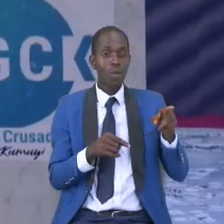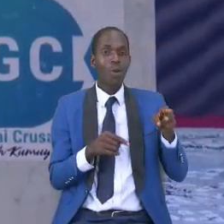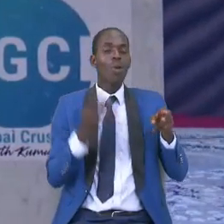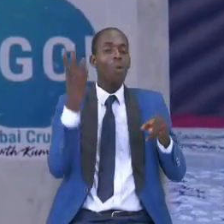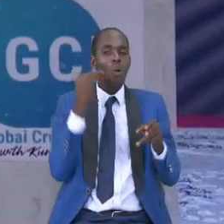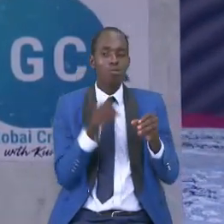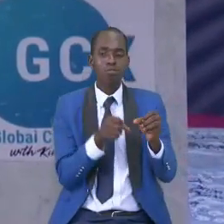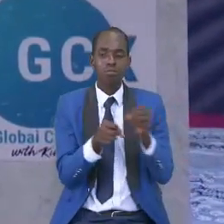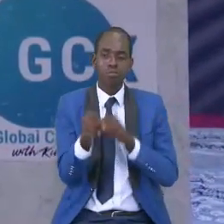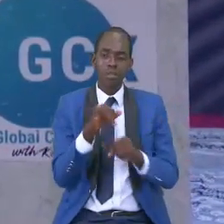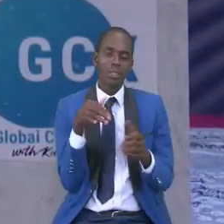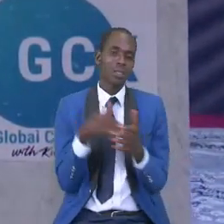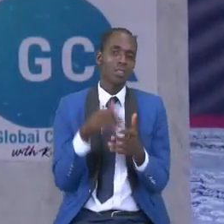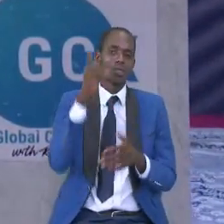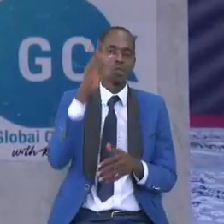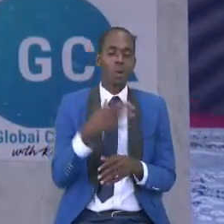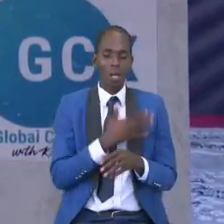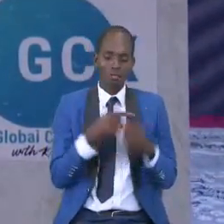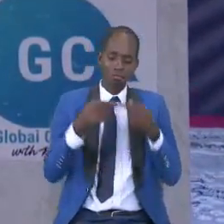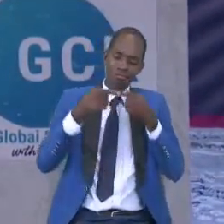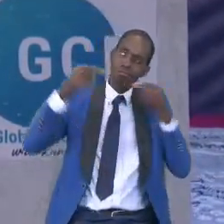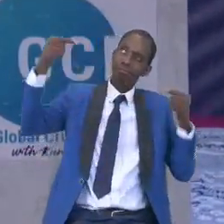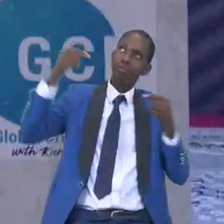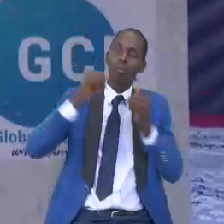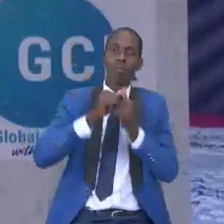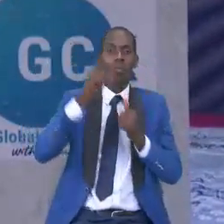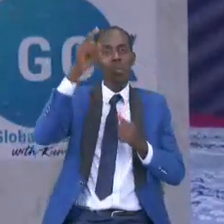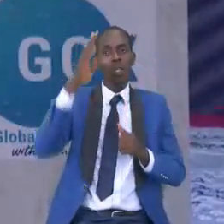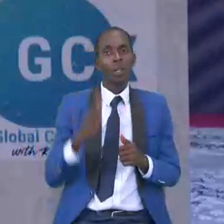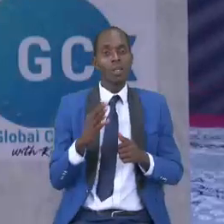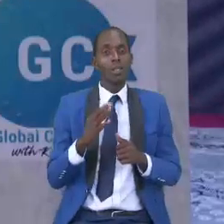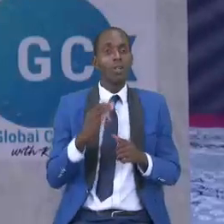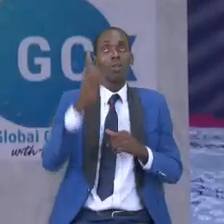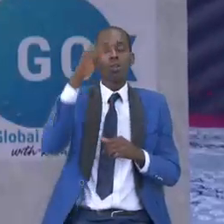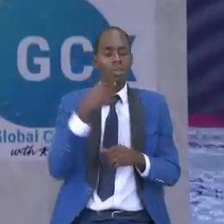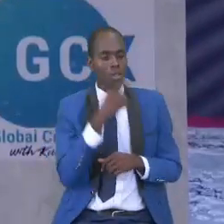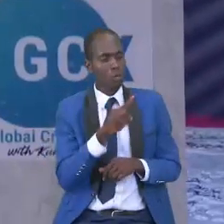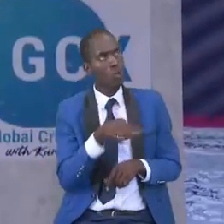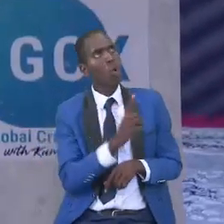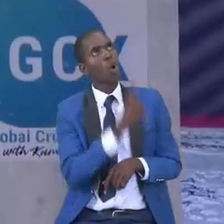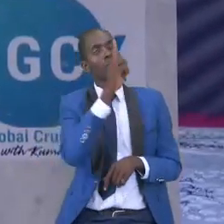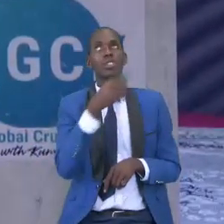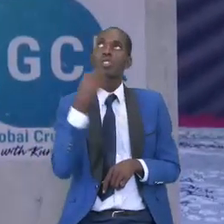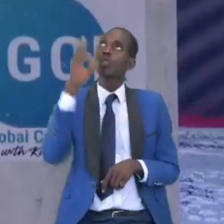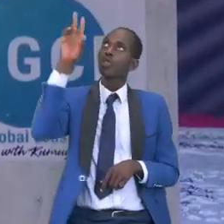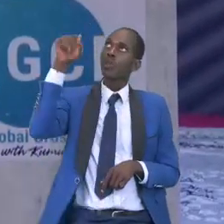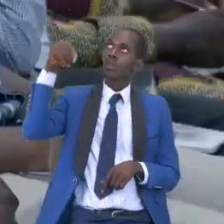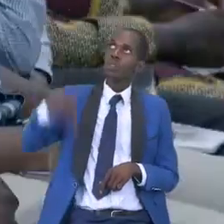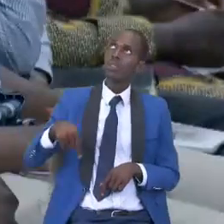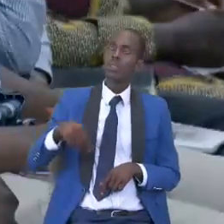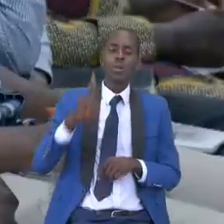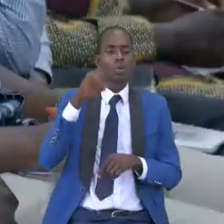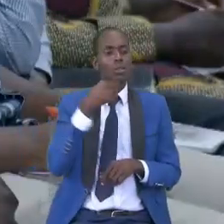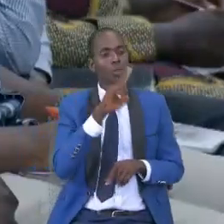against God, at enmity with God. God said up, he said down. God said, go to Nineveh. He said, no, I'm going